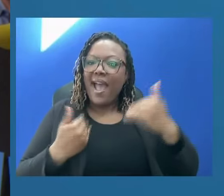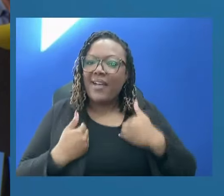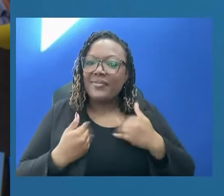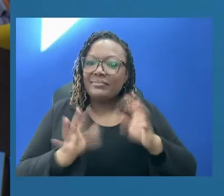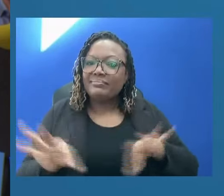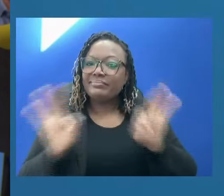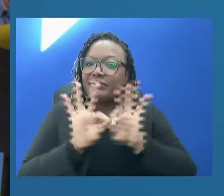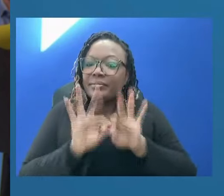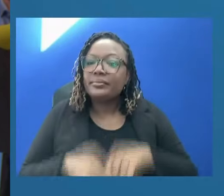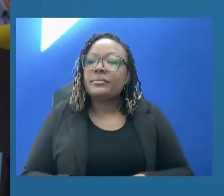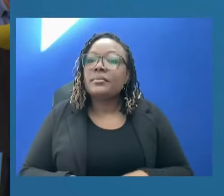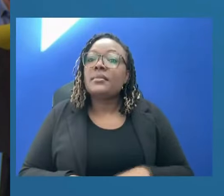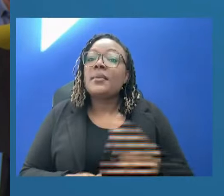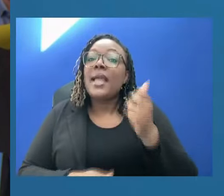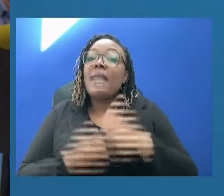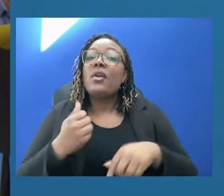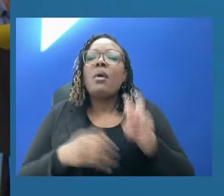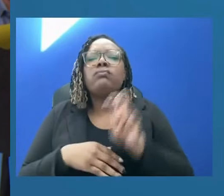And everywhere I go,